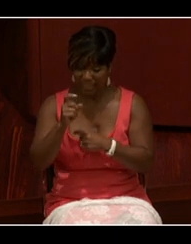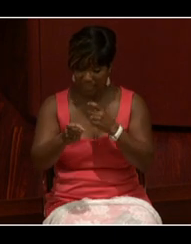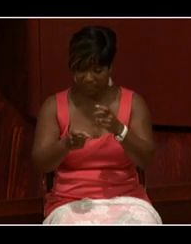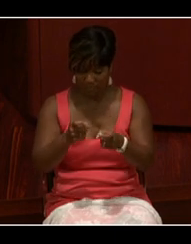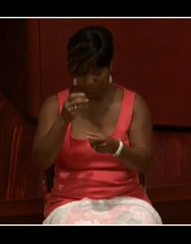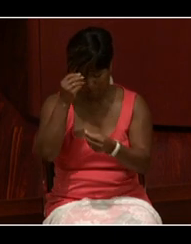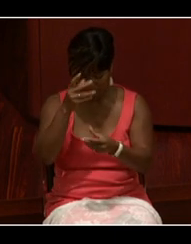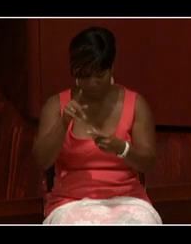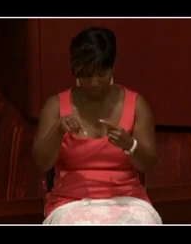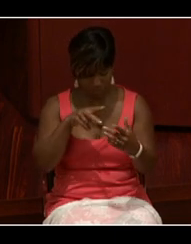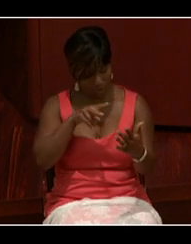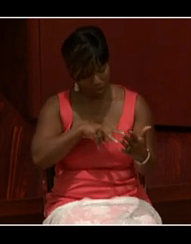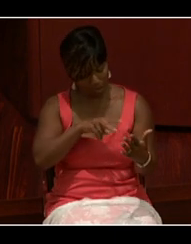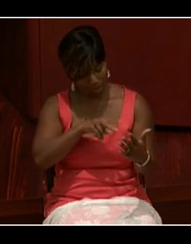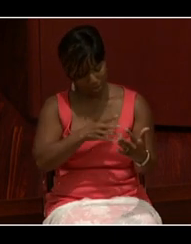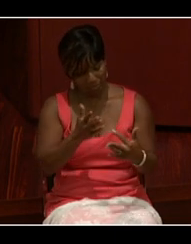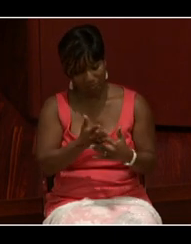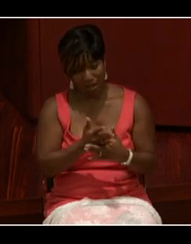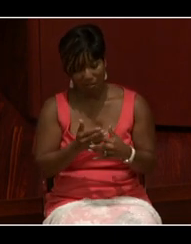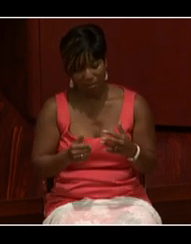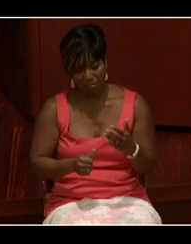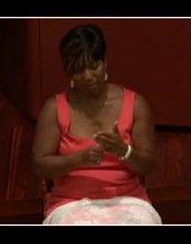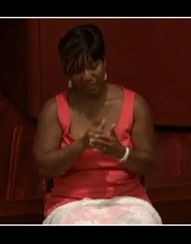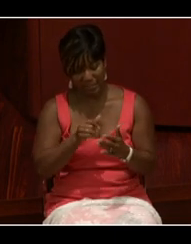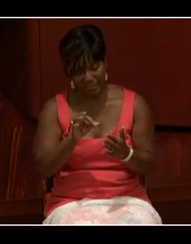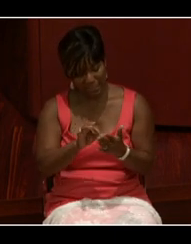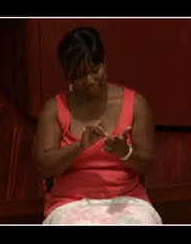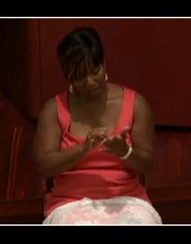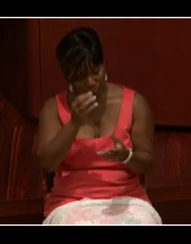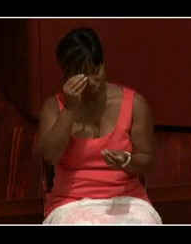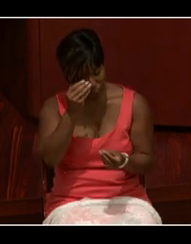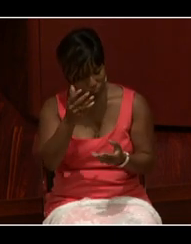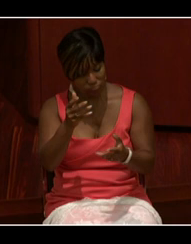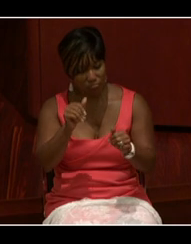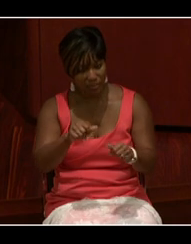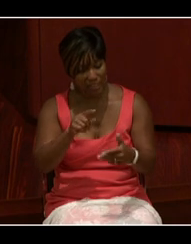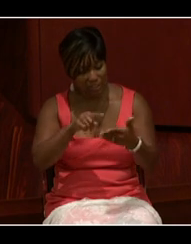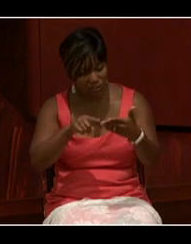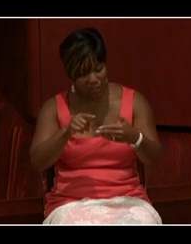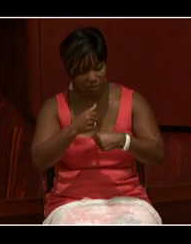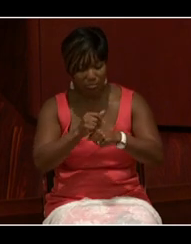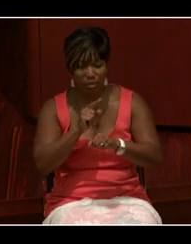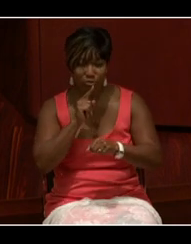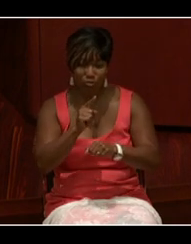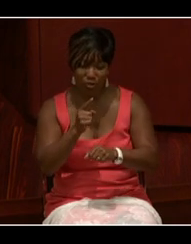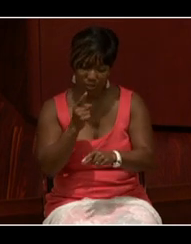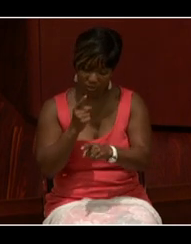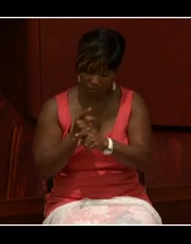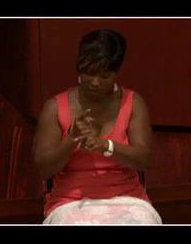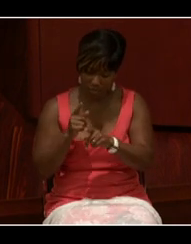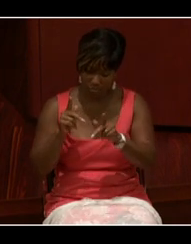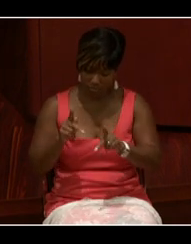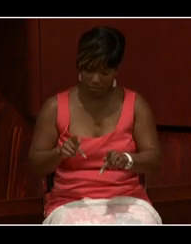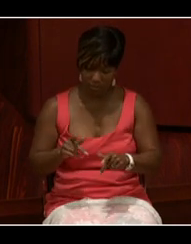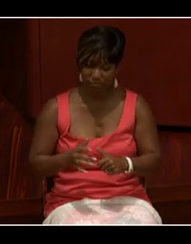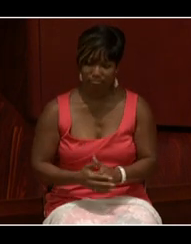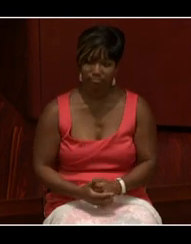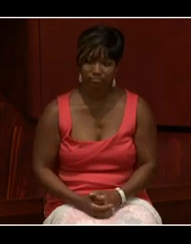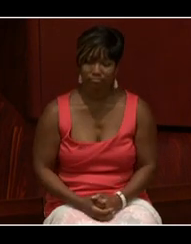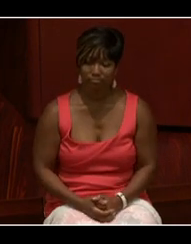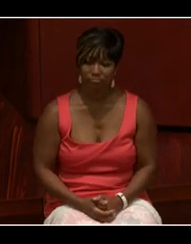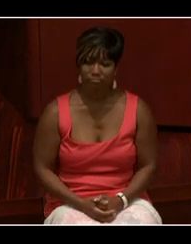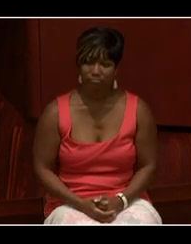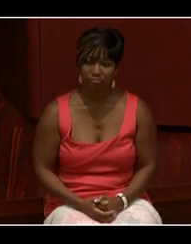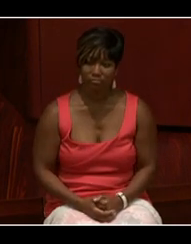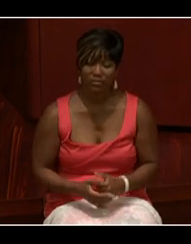look at the file to perform a page count, just to let you know that you can check to make sure if this is the right individual. If you do